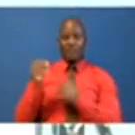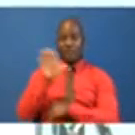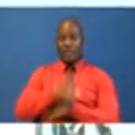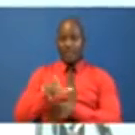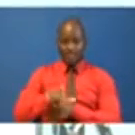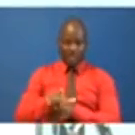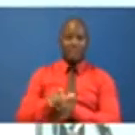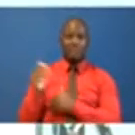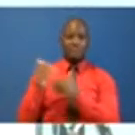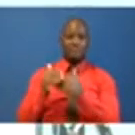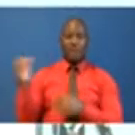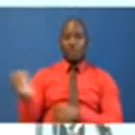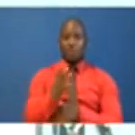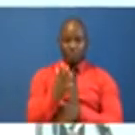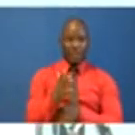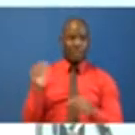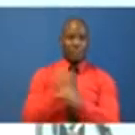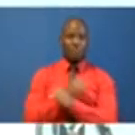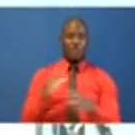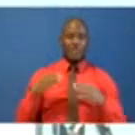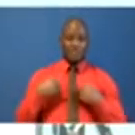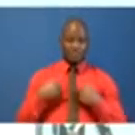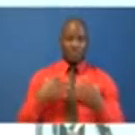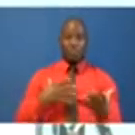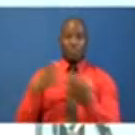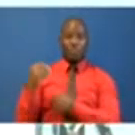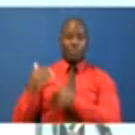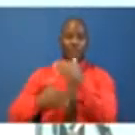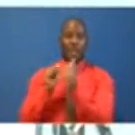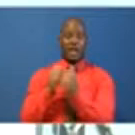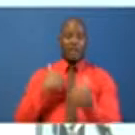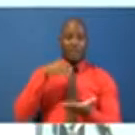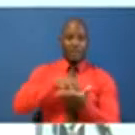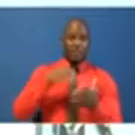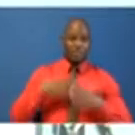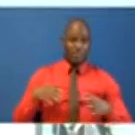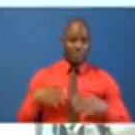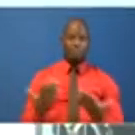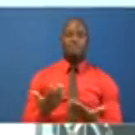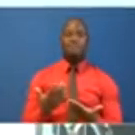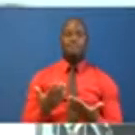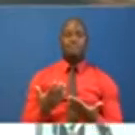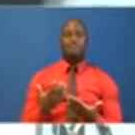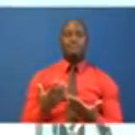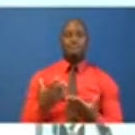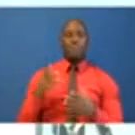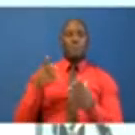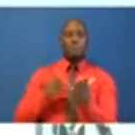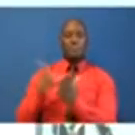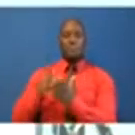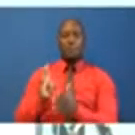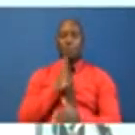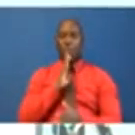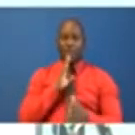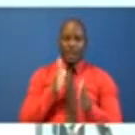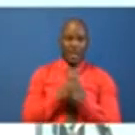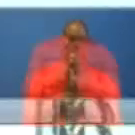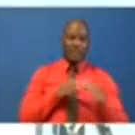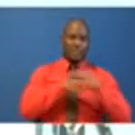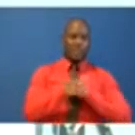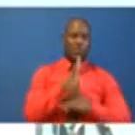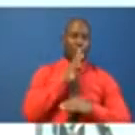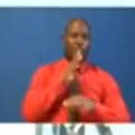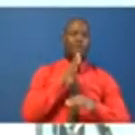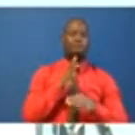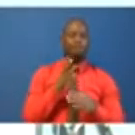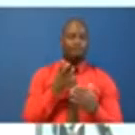places they're close to islam it's unacceptable if you go with that trend we'll have situations where people don't people are busy buying water as opposed to having access to water